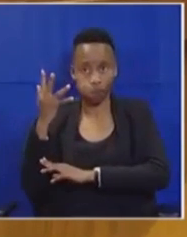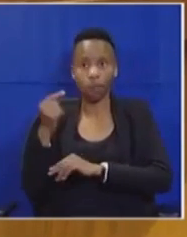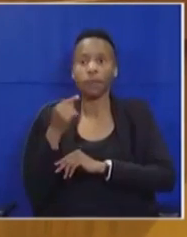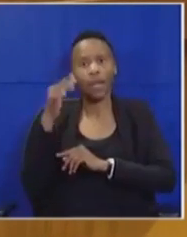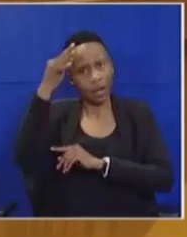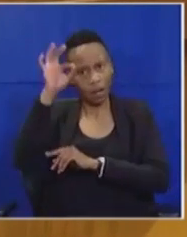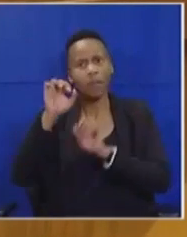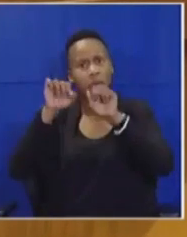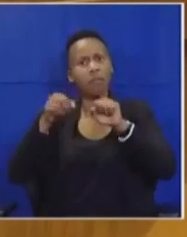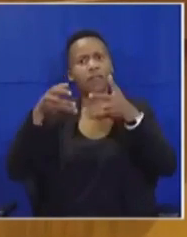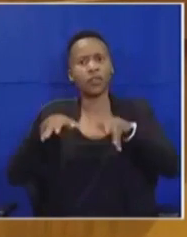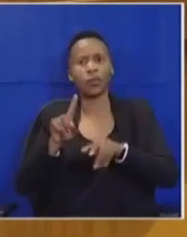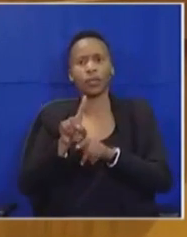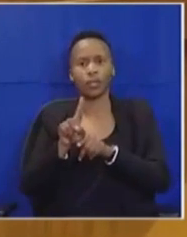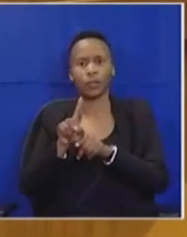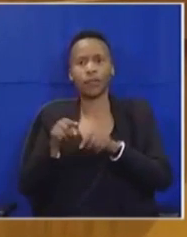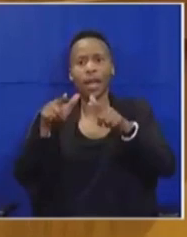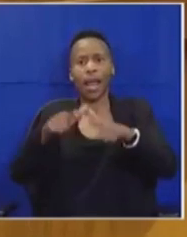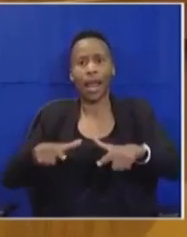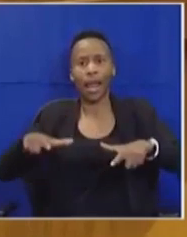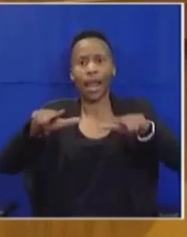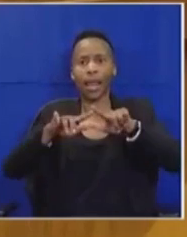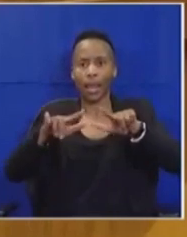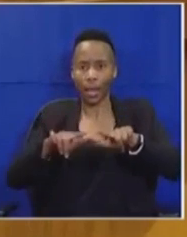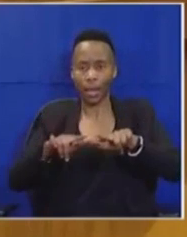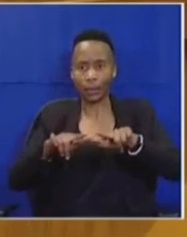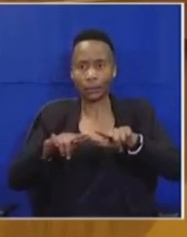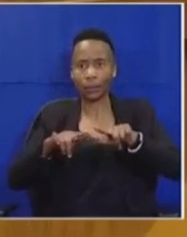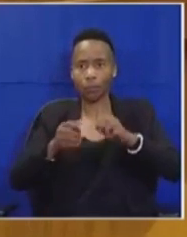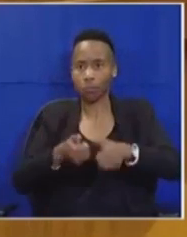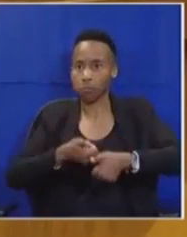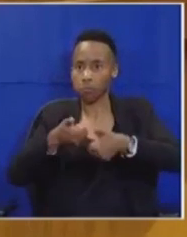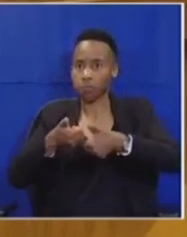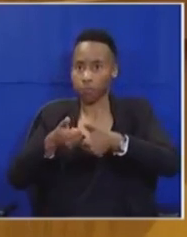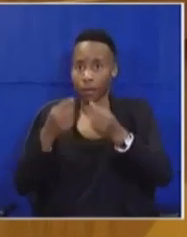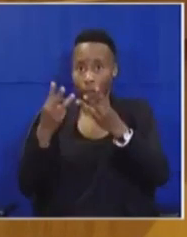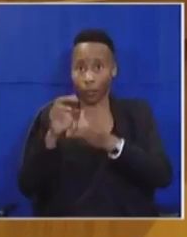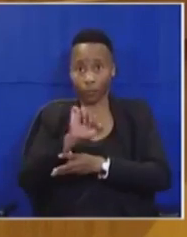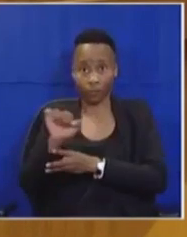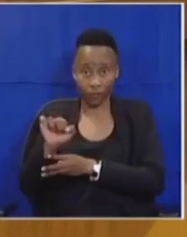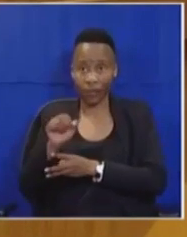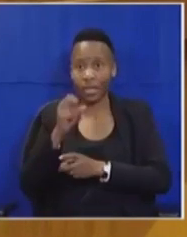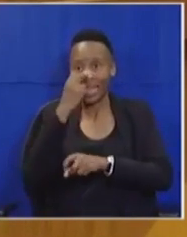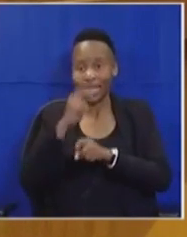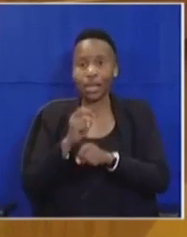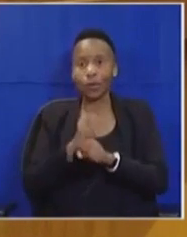reform should be implemented in a way that increases agricultural